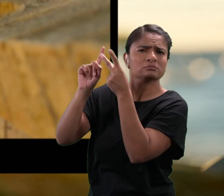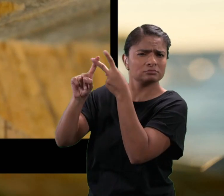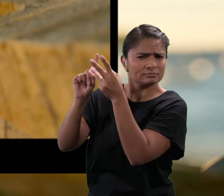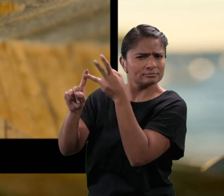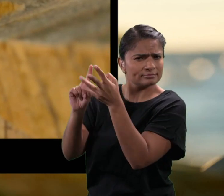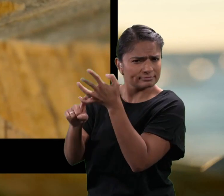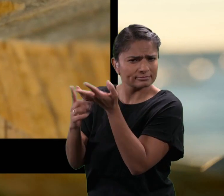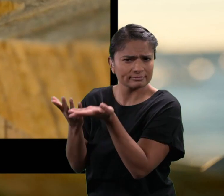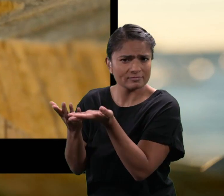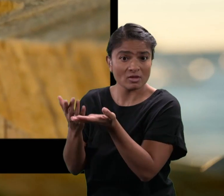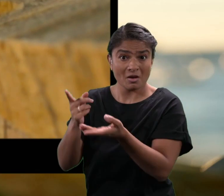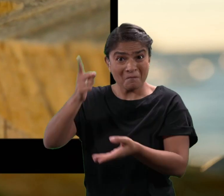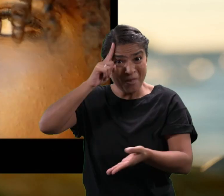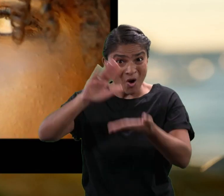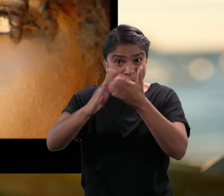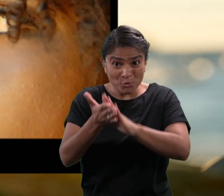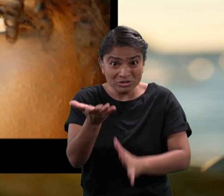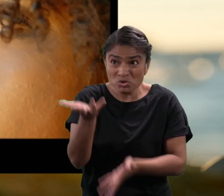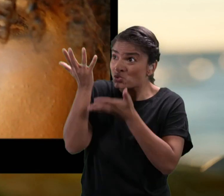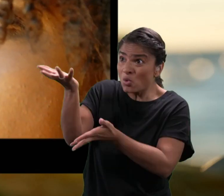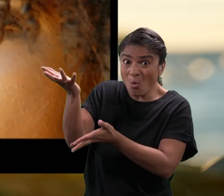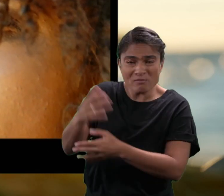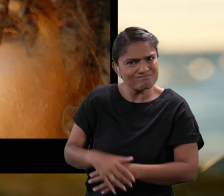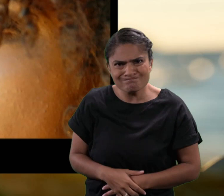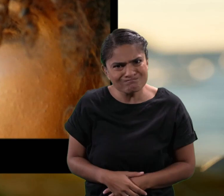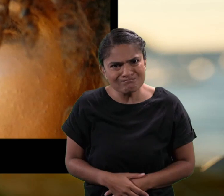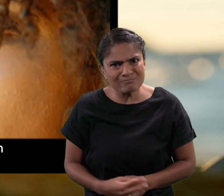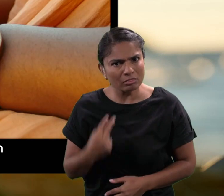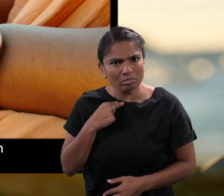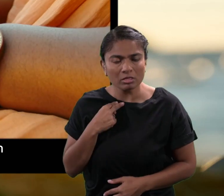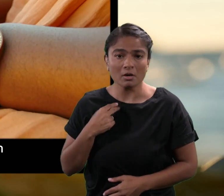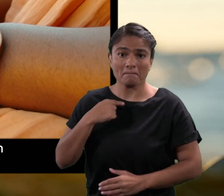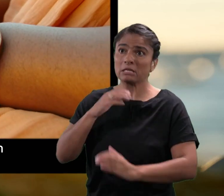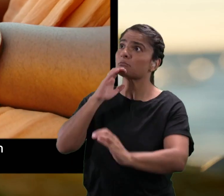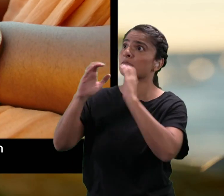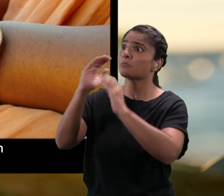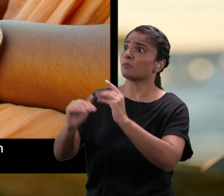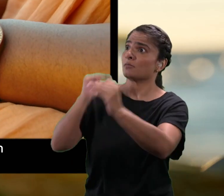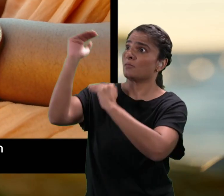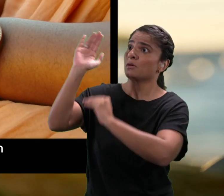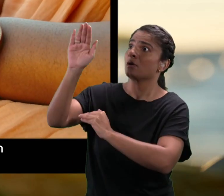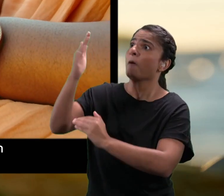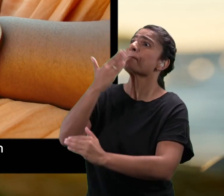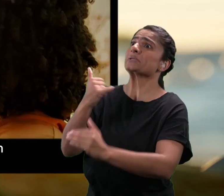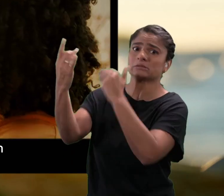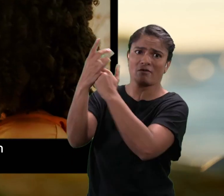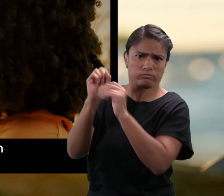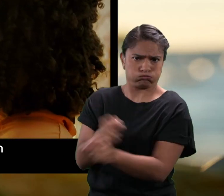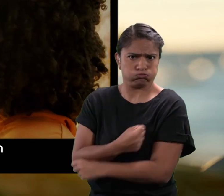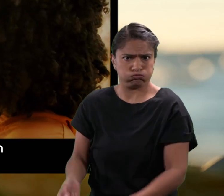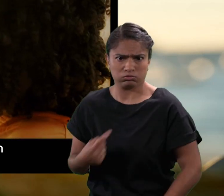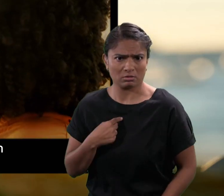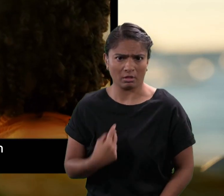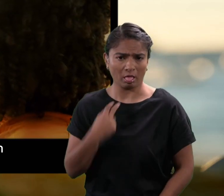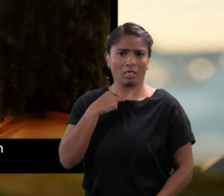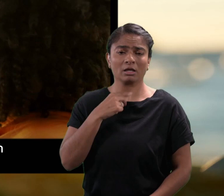ngicela ungicebise, you know. But kwi-Black communities ayikho loo nto, you know, andikwazi veske ndithethe nosisi wam omdala ndithi hey mntana